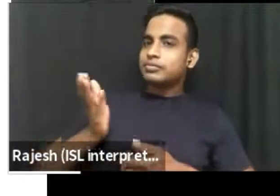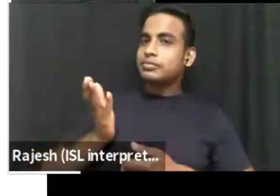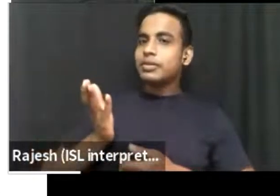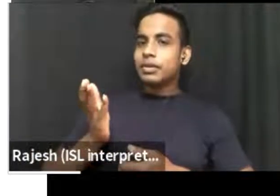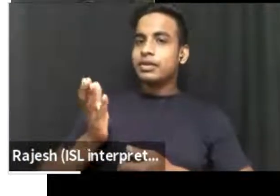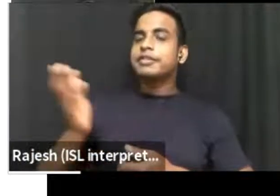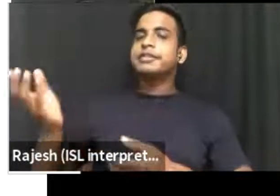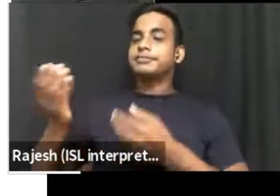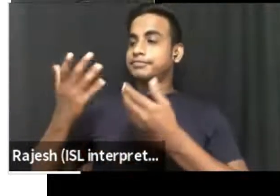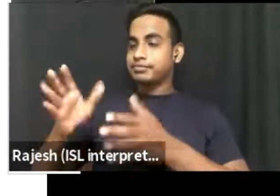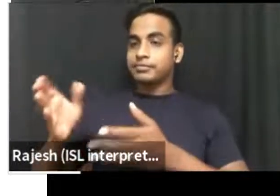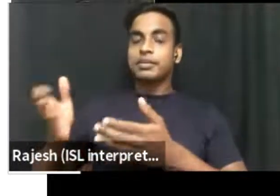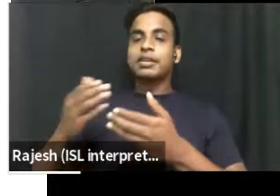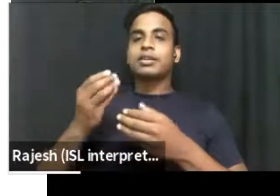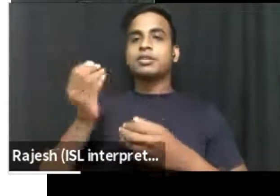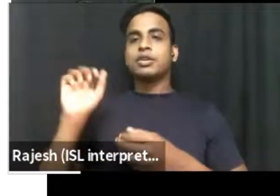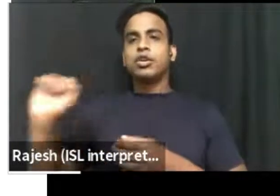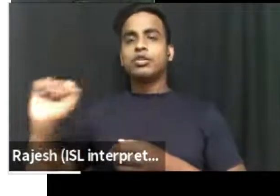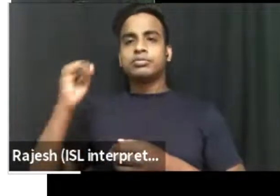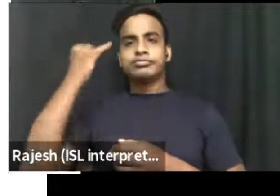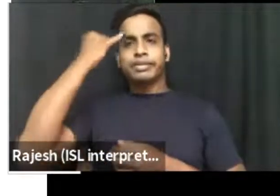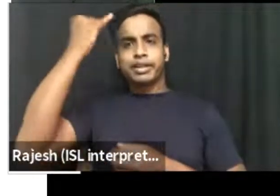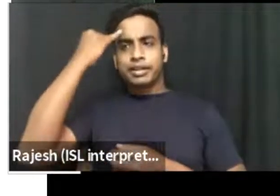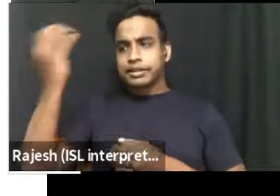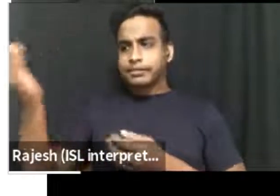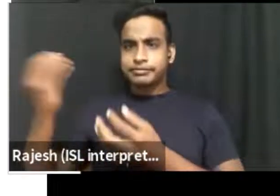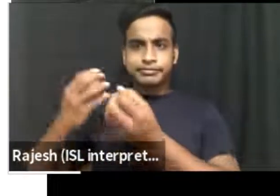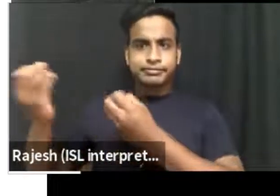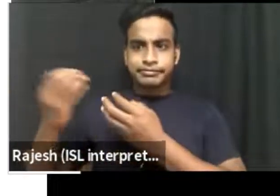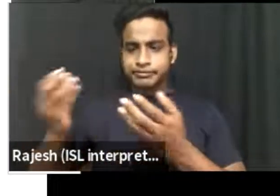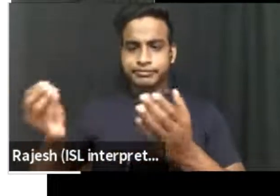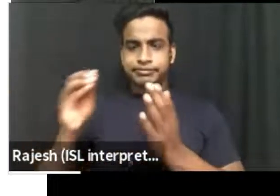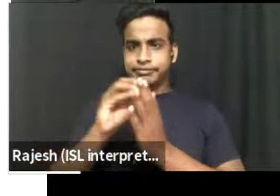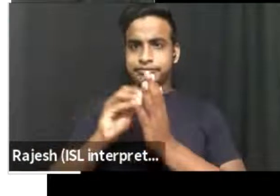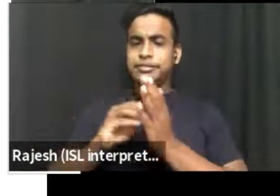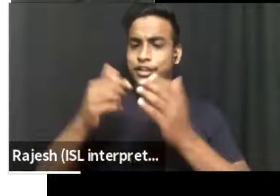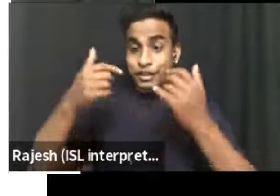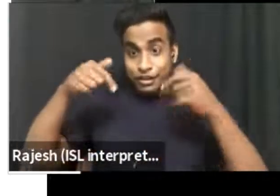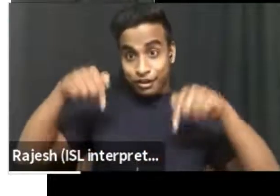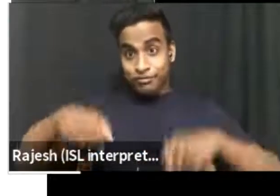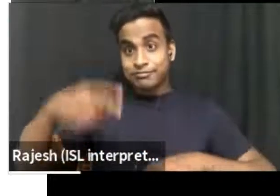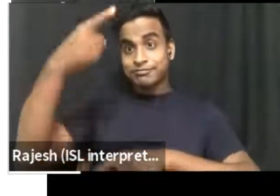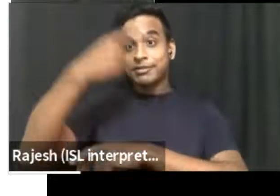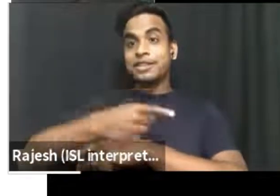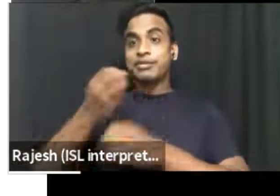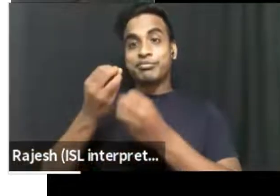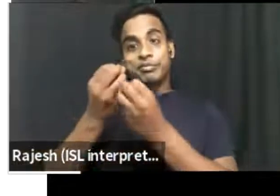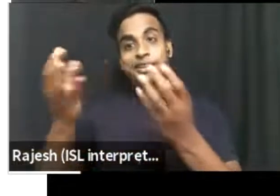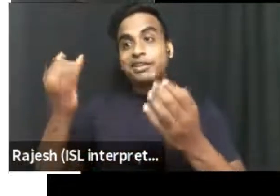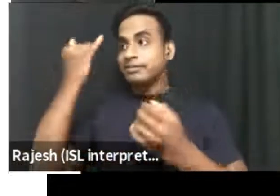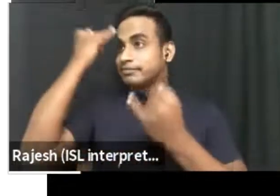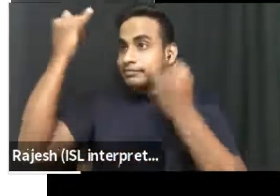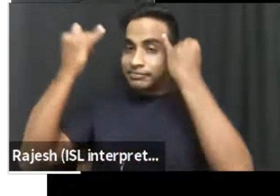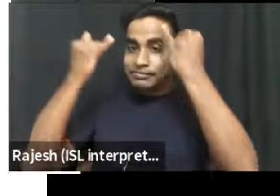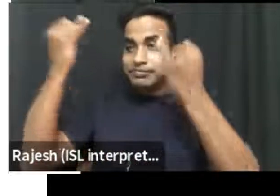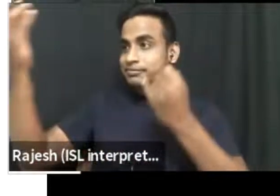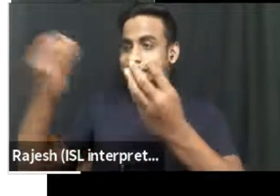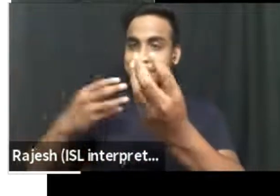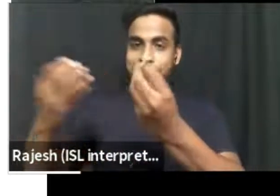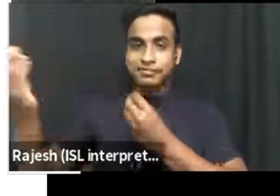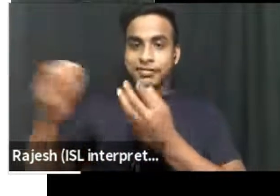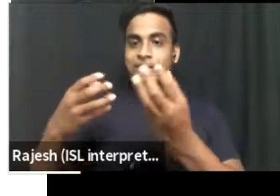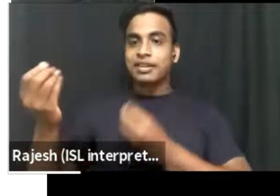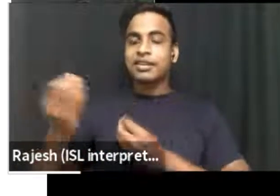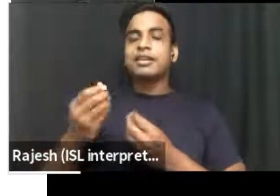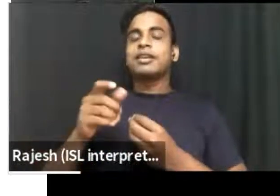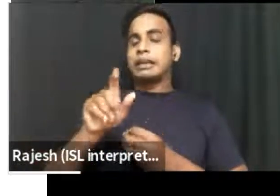shared. I can see that even as of today, comments are coming from different people, but there are around 6 to 7 people